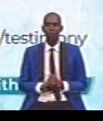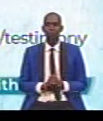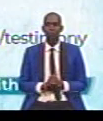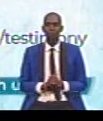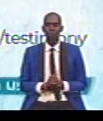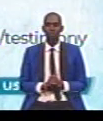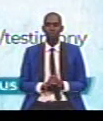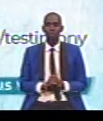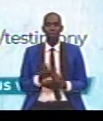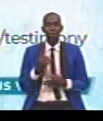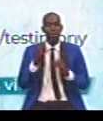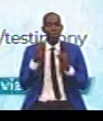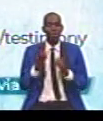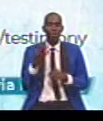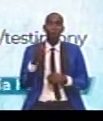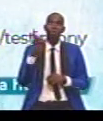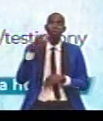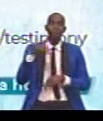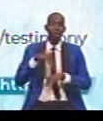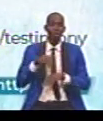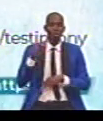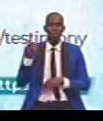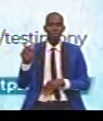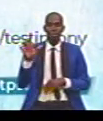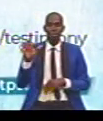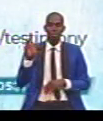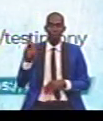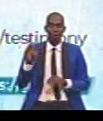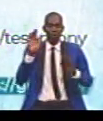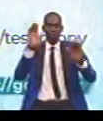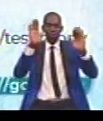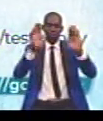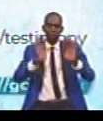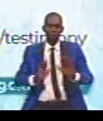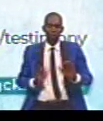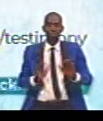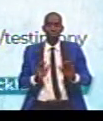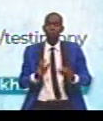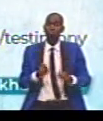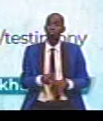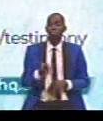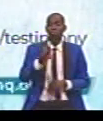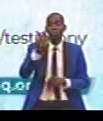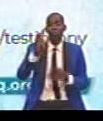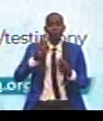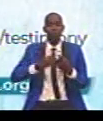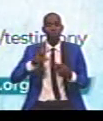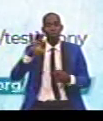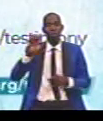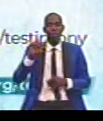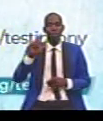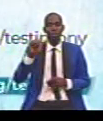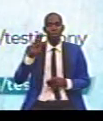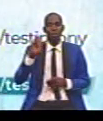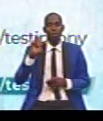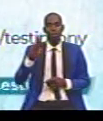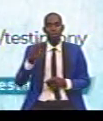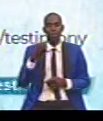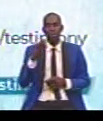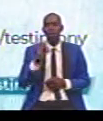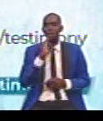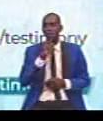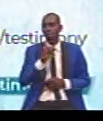The power of God at GCK traveled all the way to Calabar, and there is a testimony